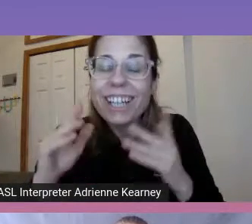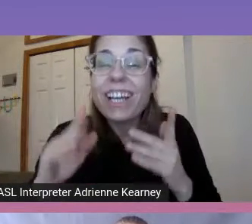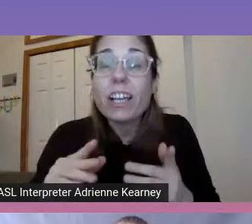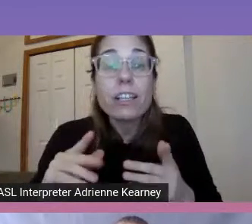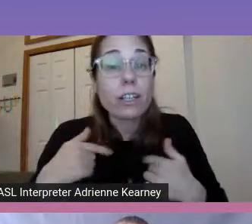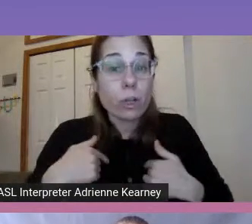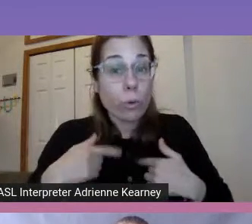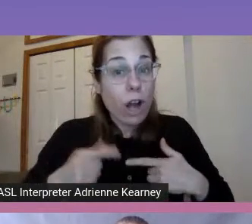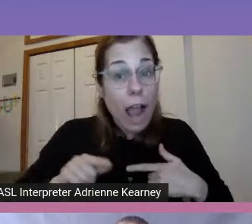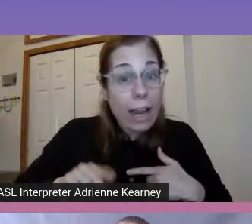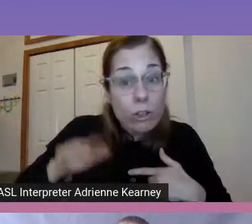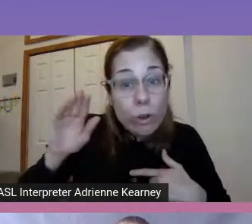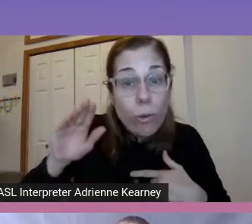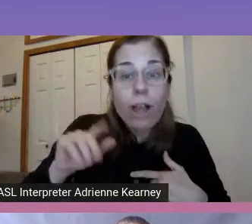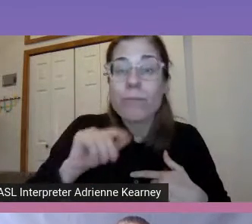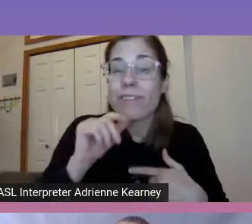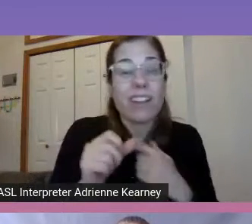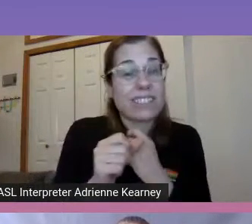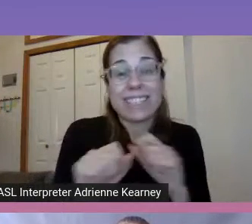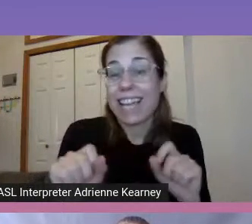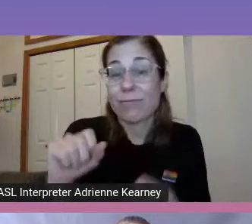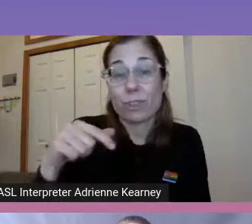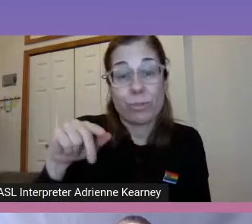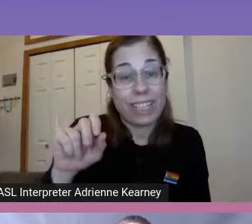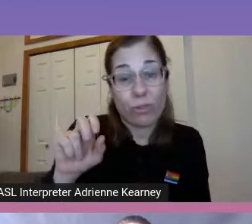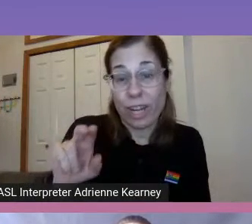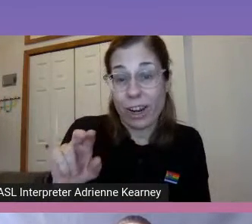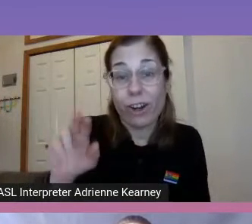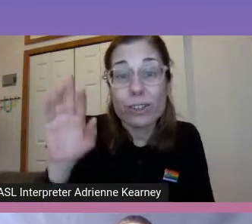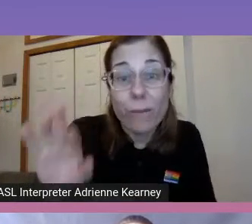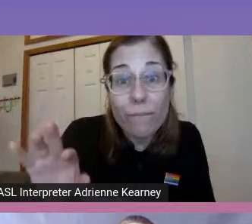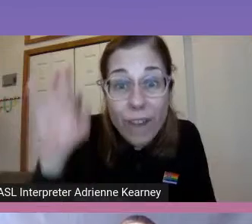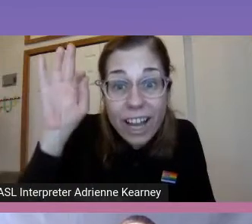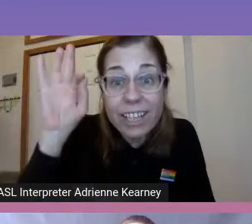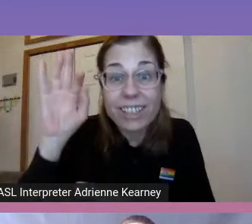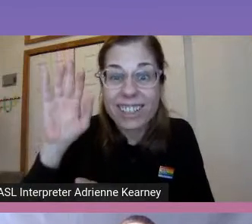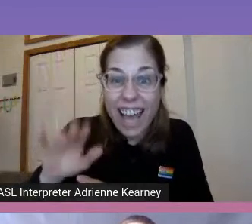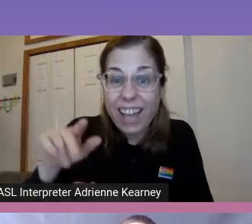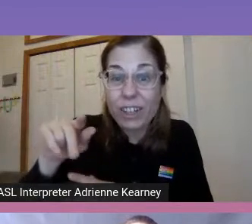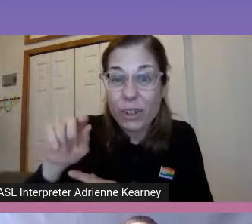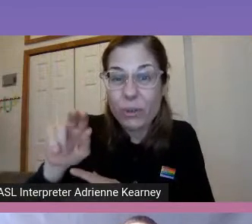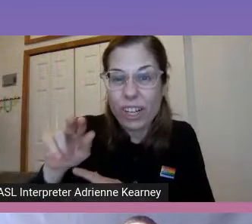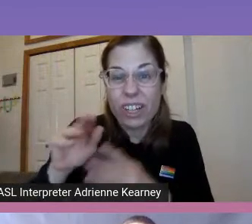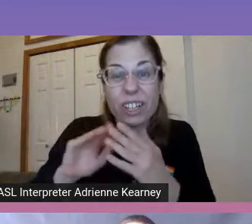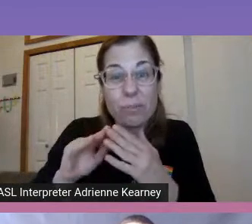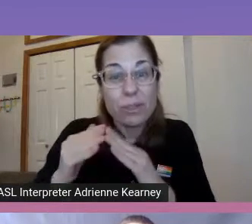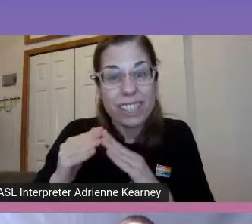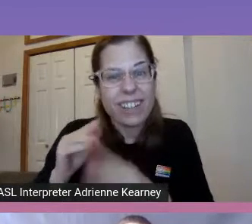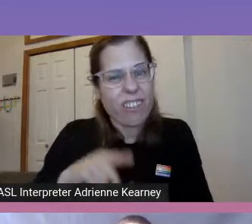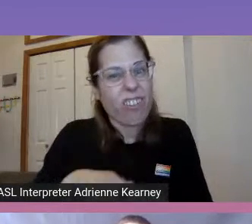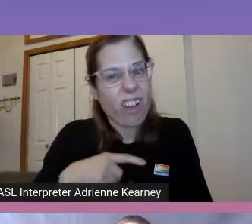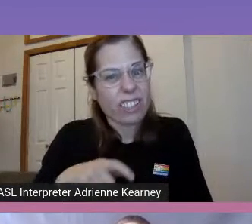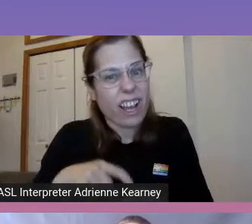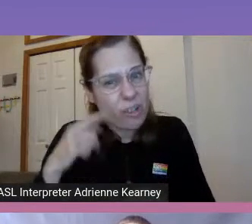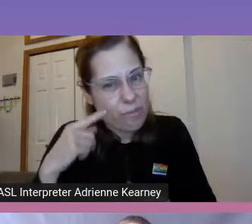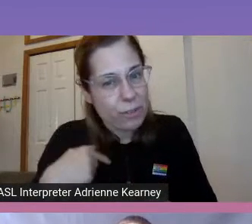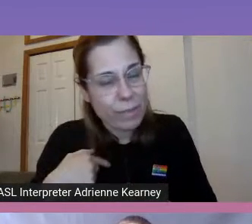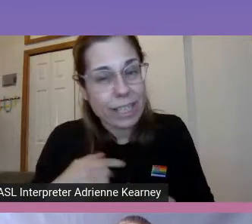time. But I would say and this is